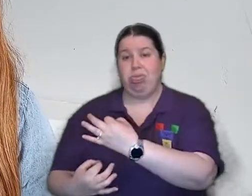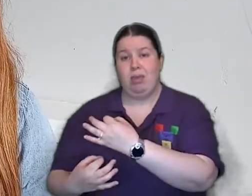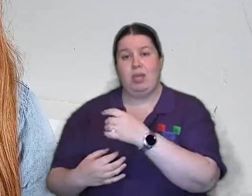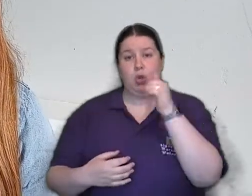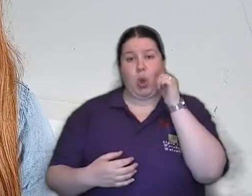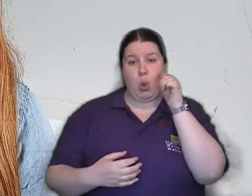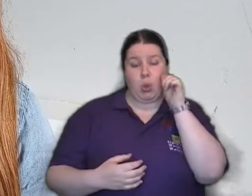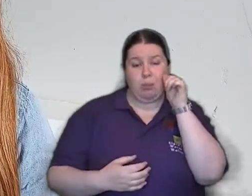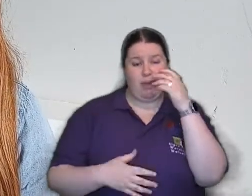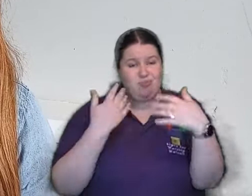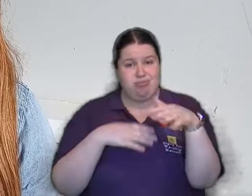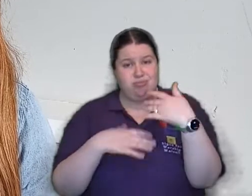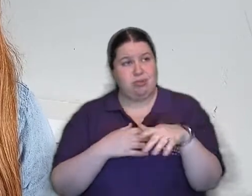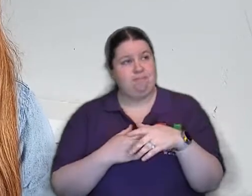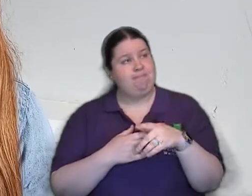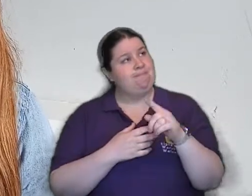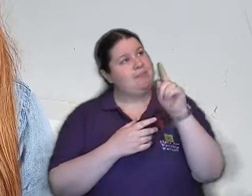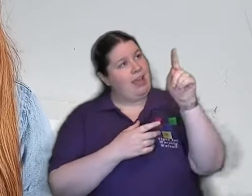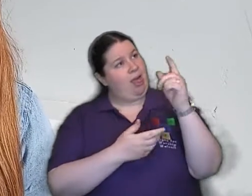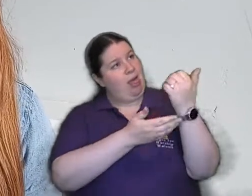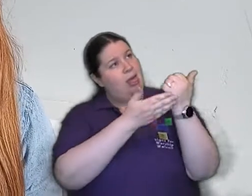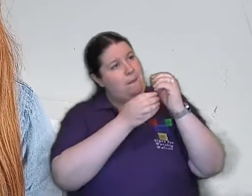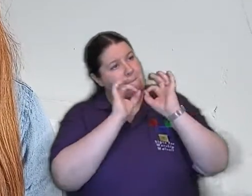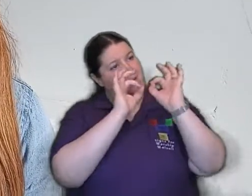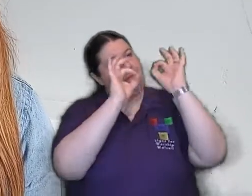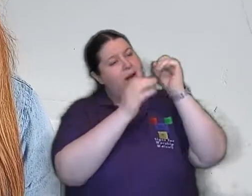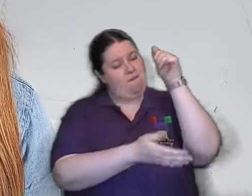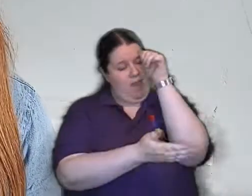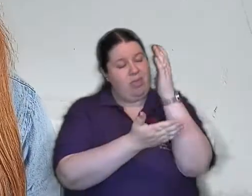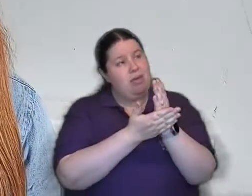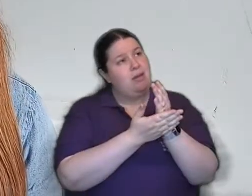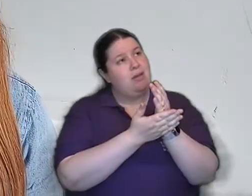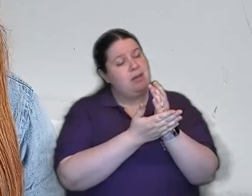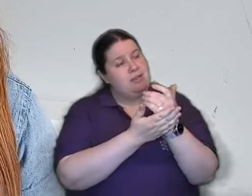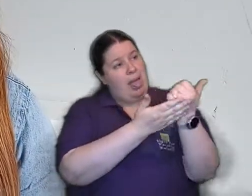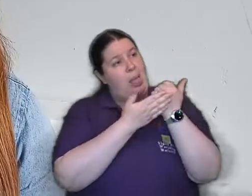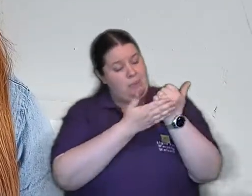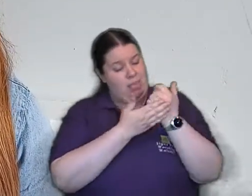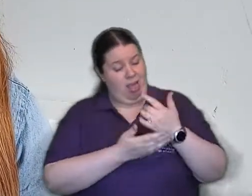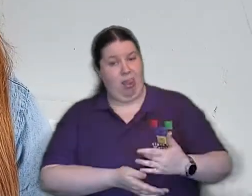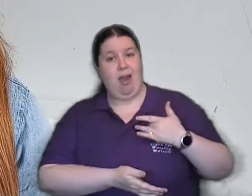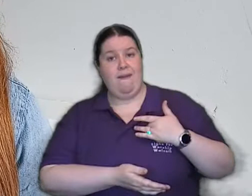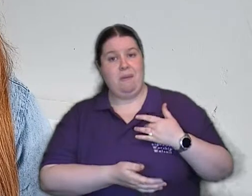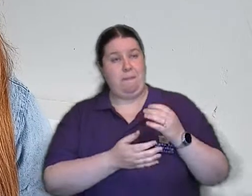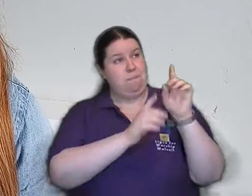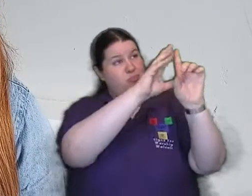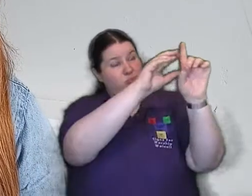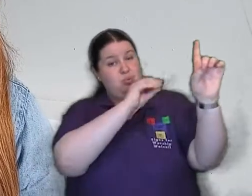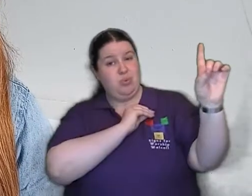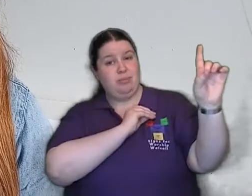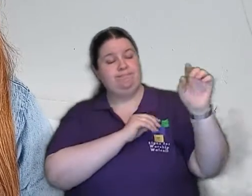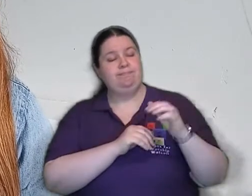and deepest suffering. He's the perfecter of our faith, giving us everything we need for life and